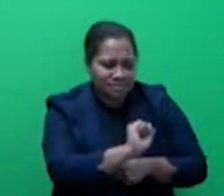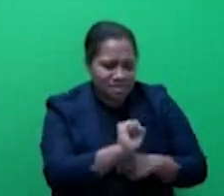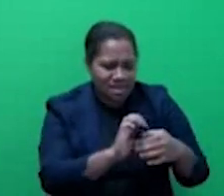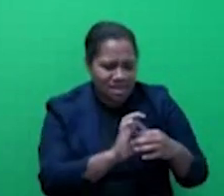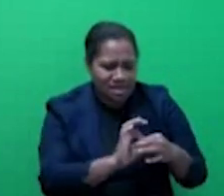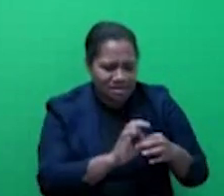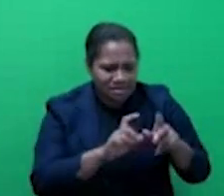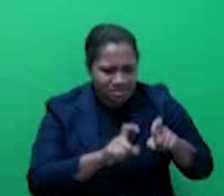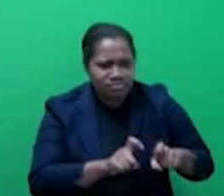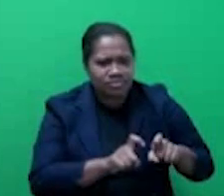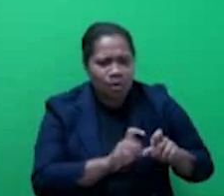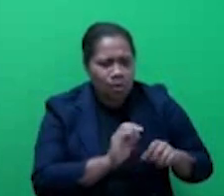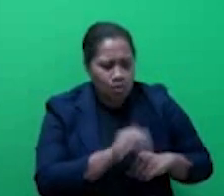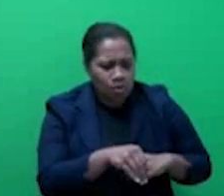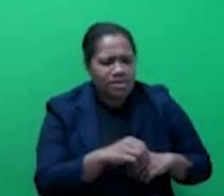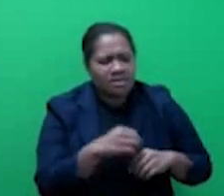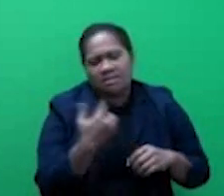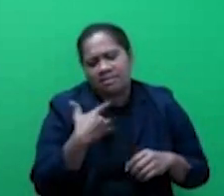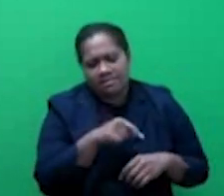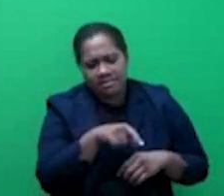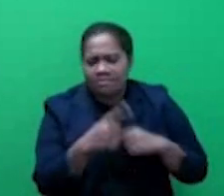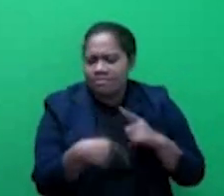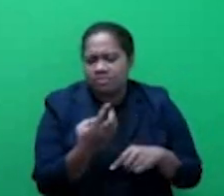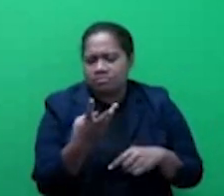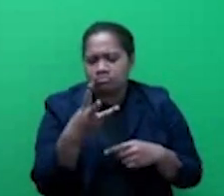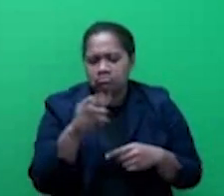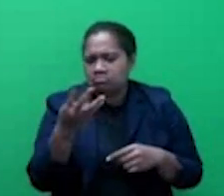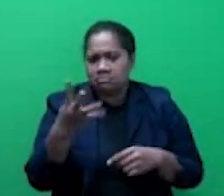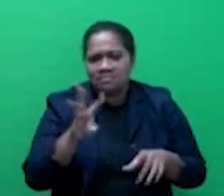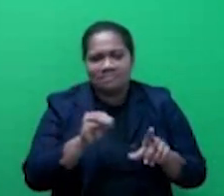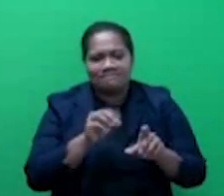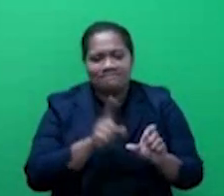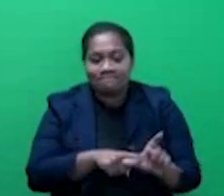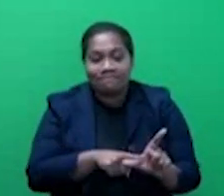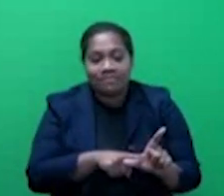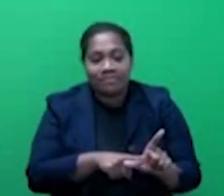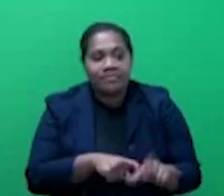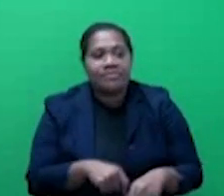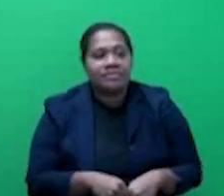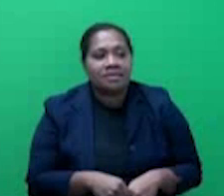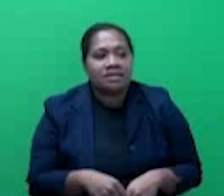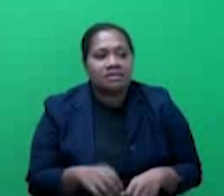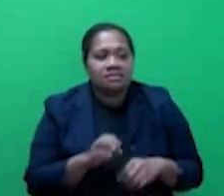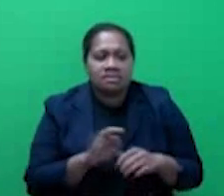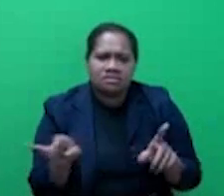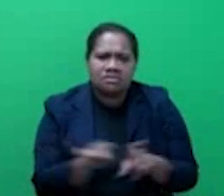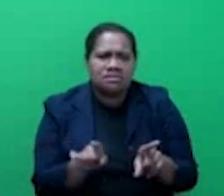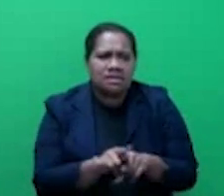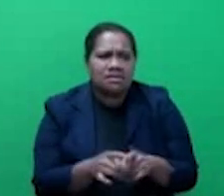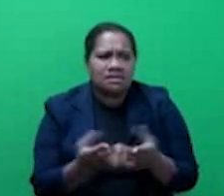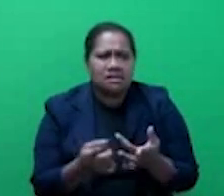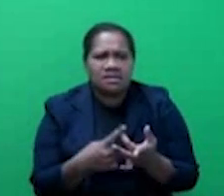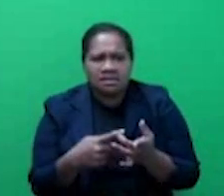in that flat for the last 20, 30, 40 years. Unlike Korepita program, where a